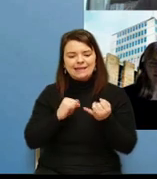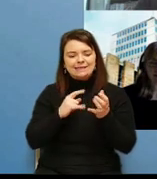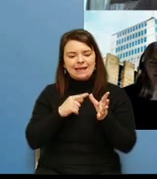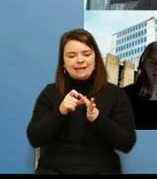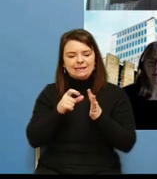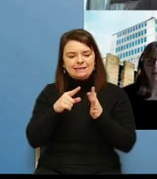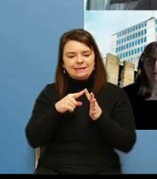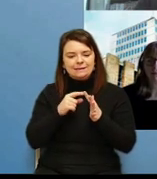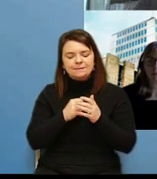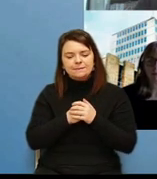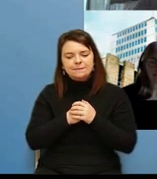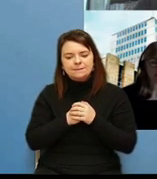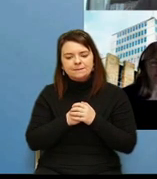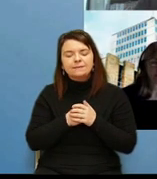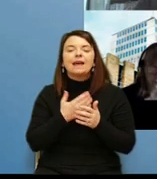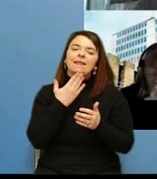Paula. Okay, Sadie.